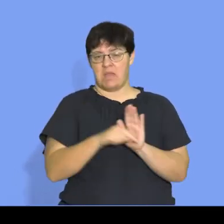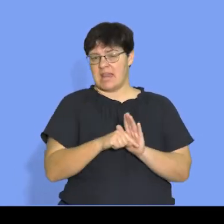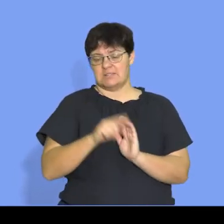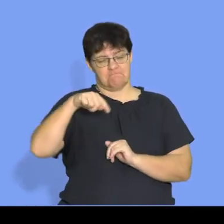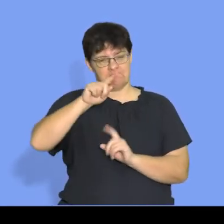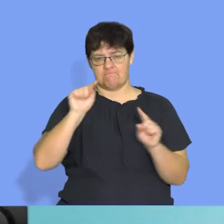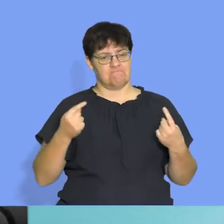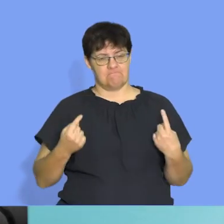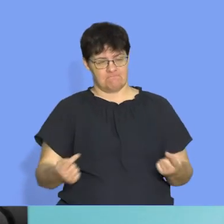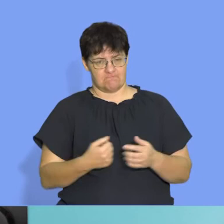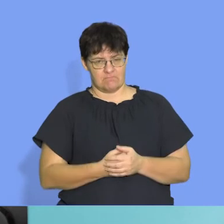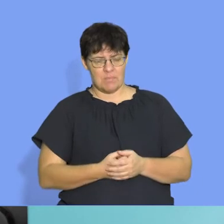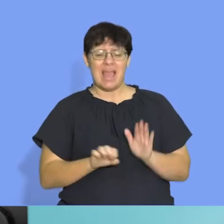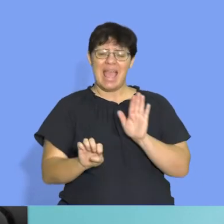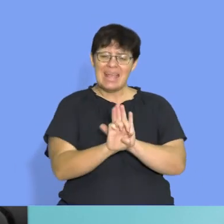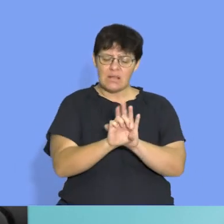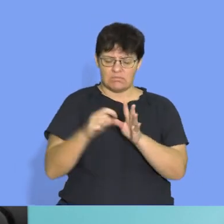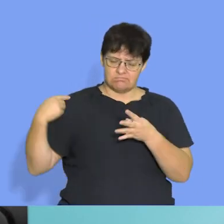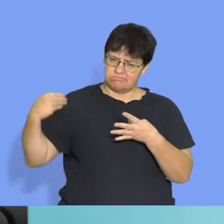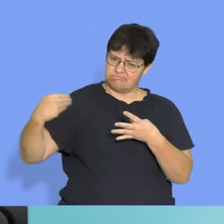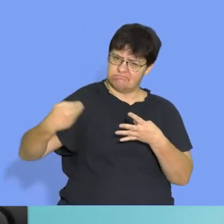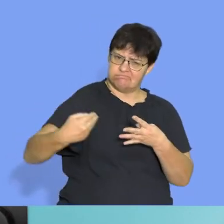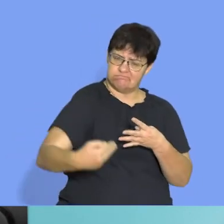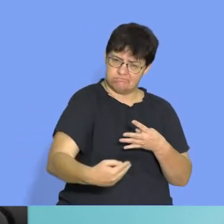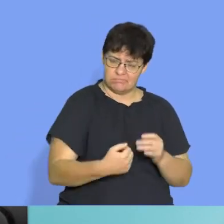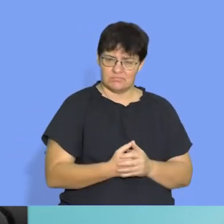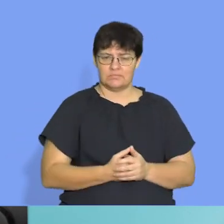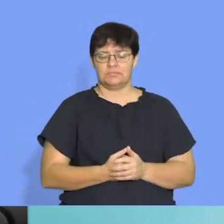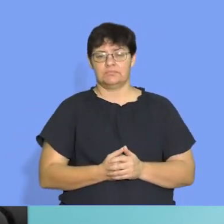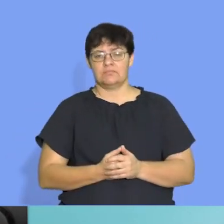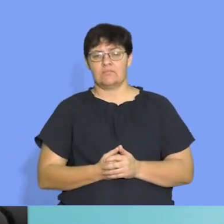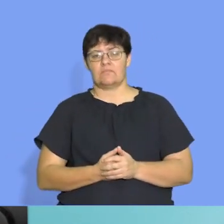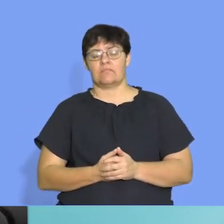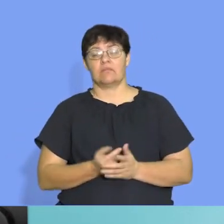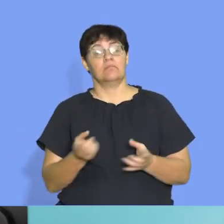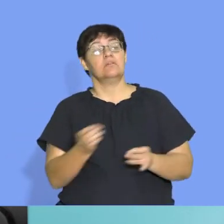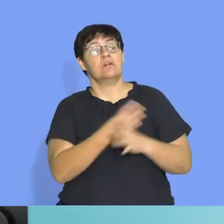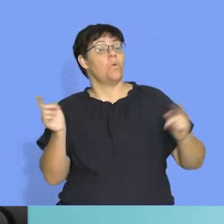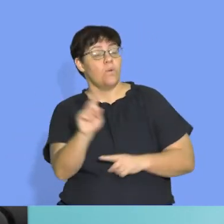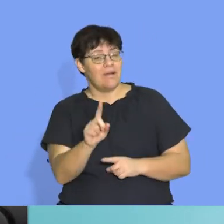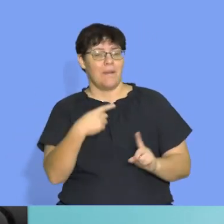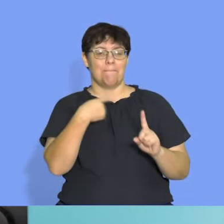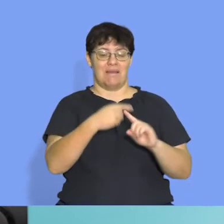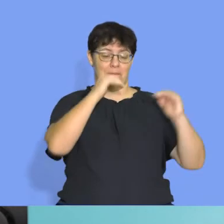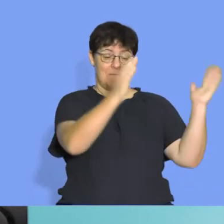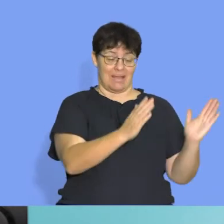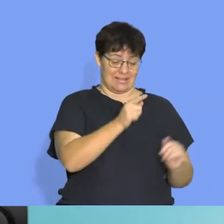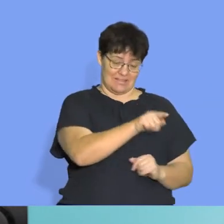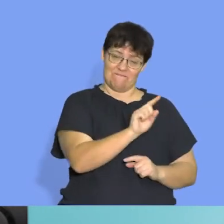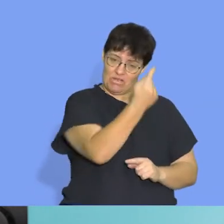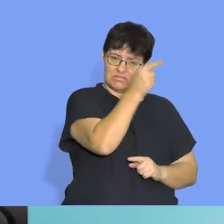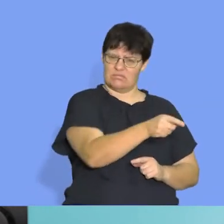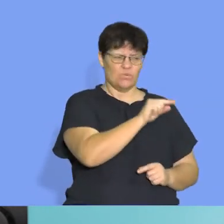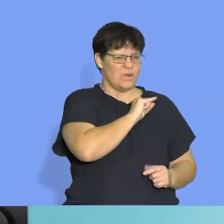examples that I've done, guys, you will see that one common thing is I always start with a plus in the first bracket. Why is that?